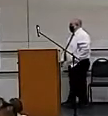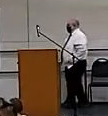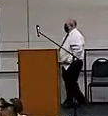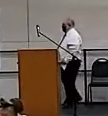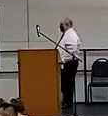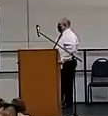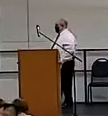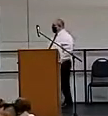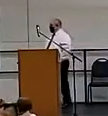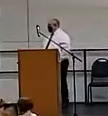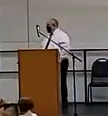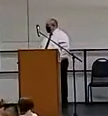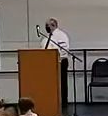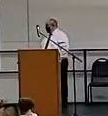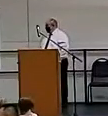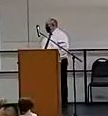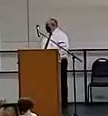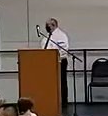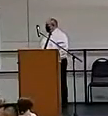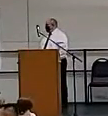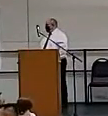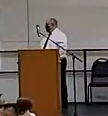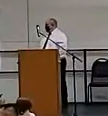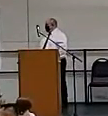They make their way past musicians.